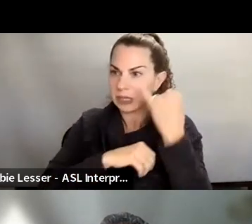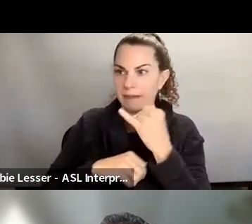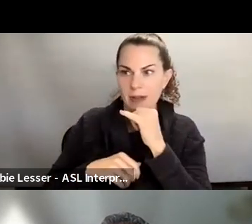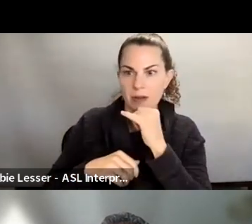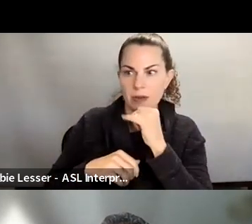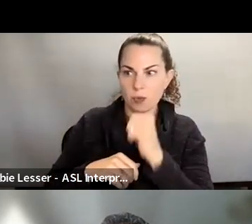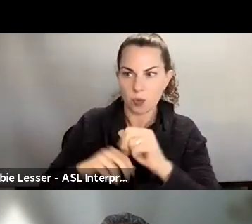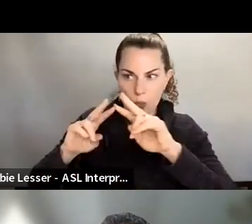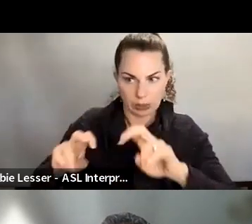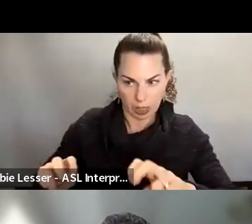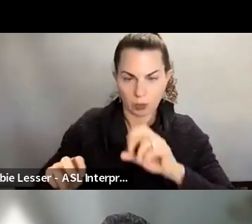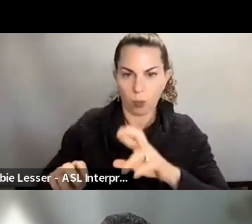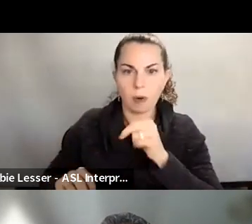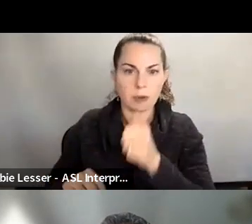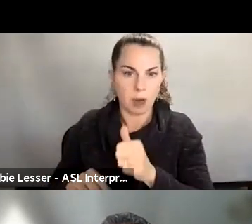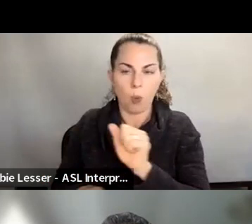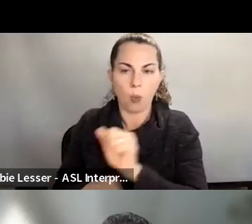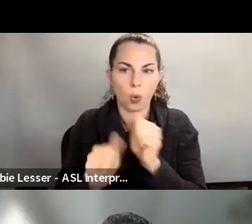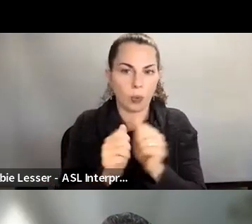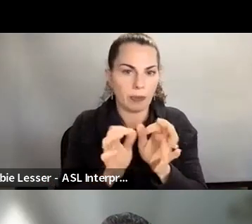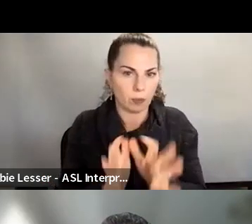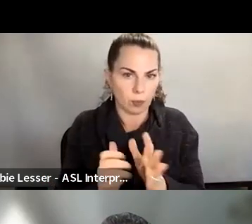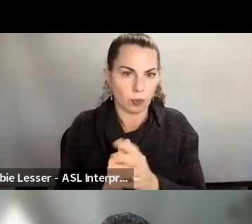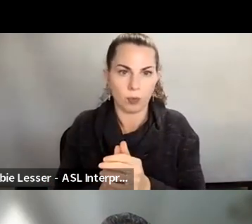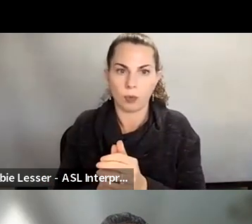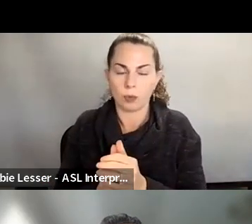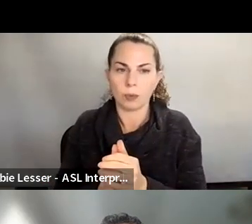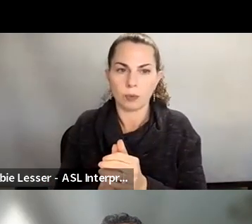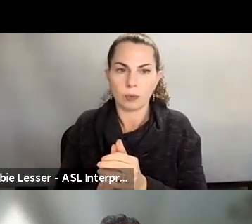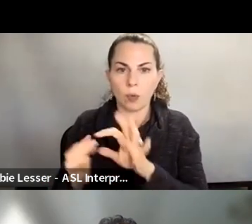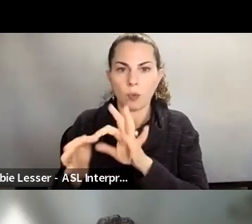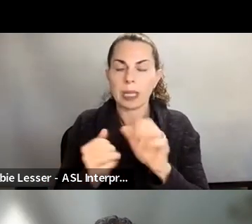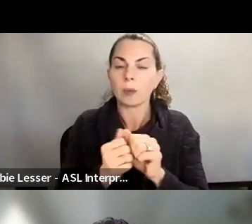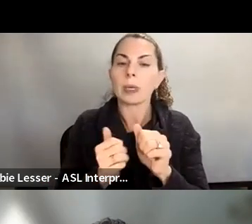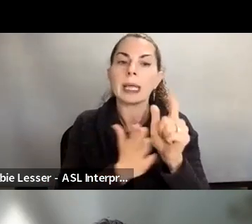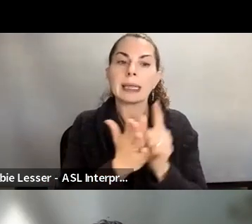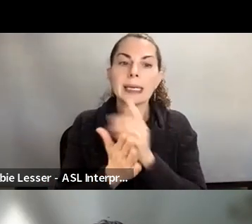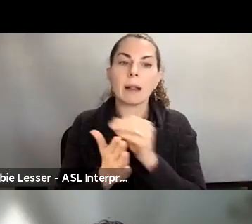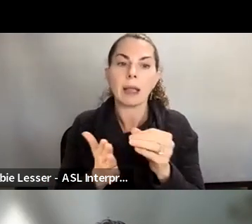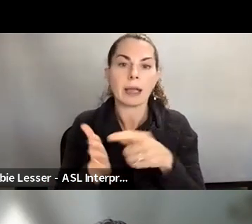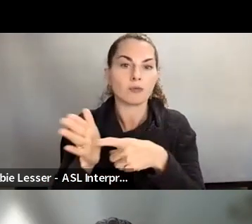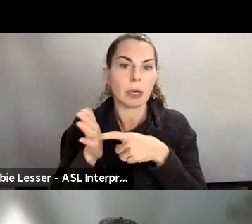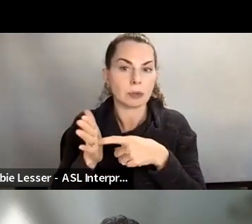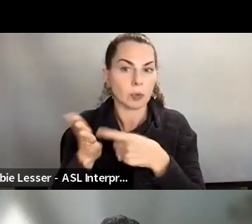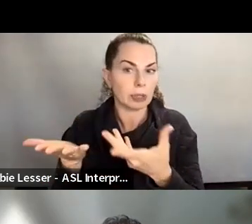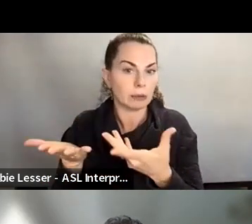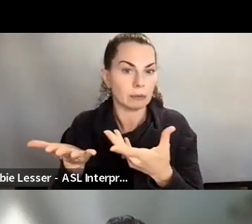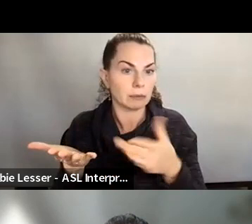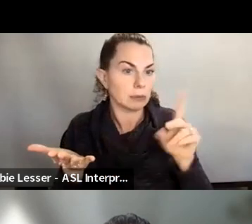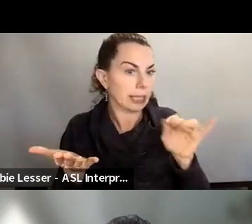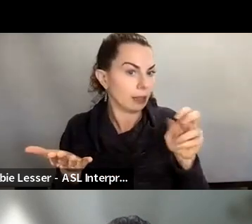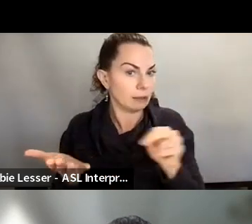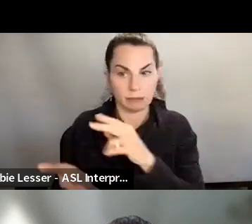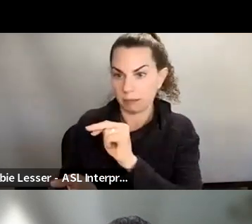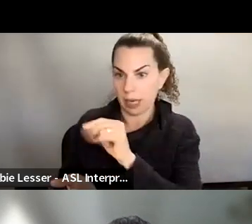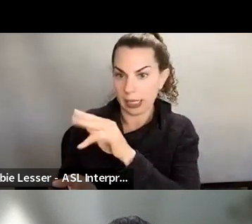assessed or not working with an interpreter. From the legal and regulatory side, Dylan or Mike, what are the consequences here?